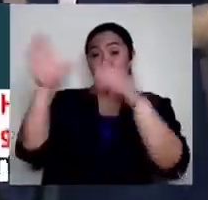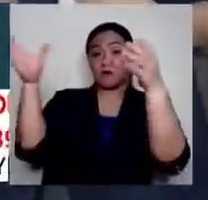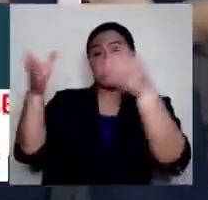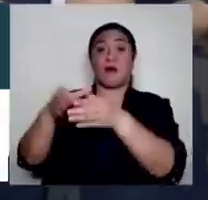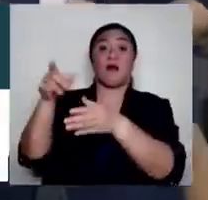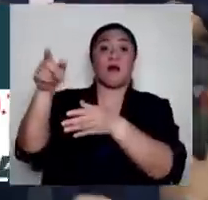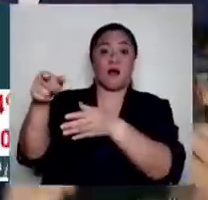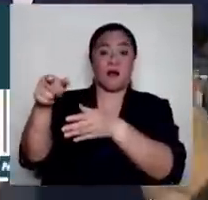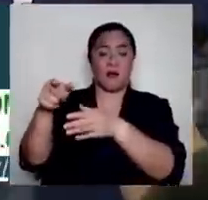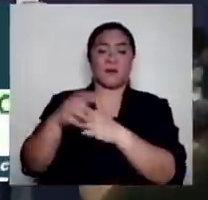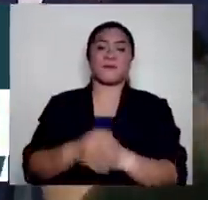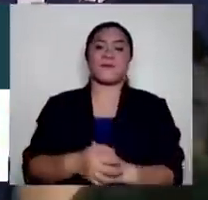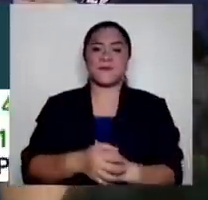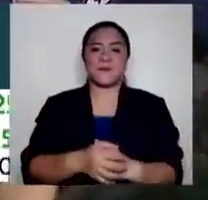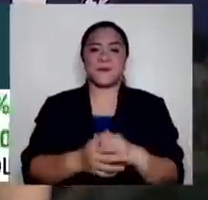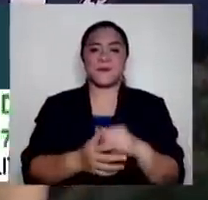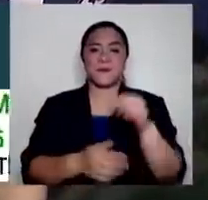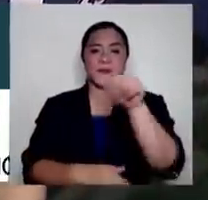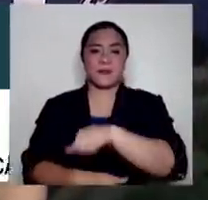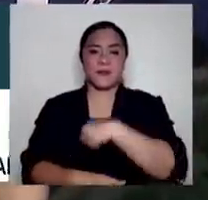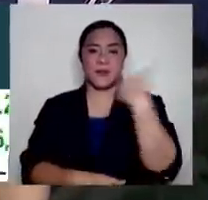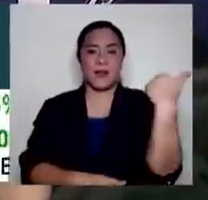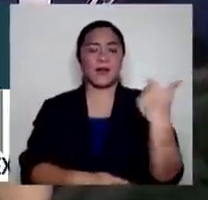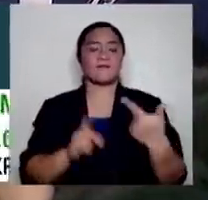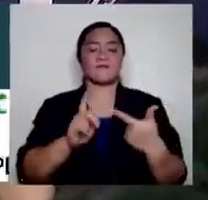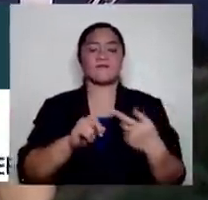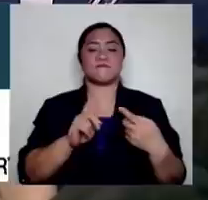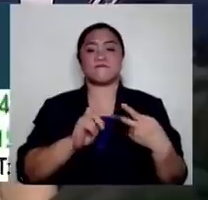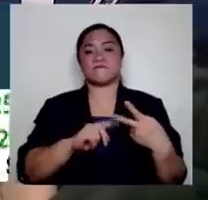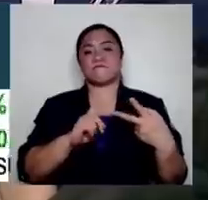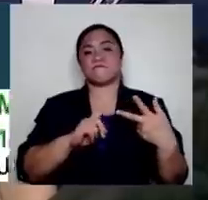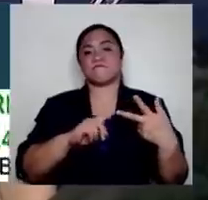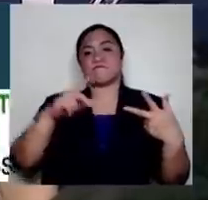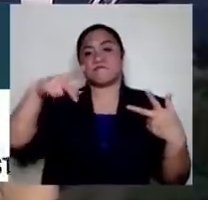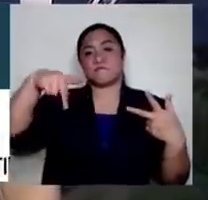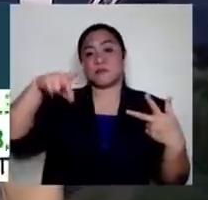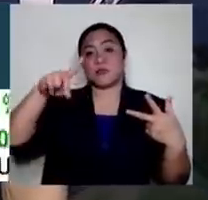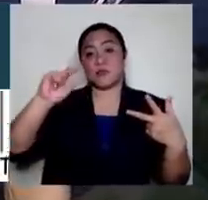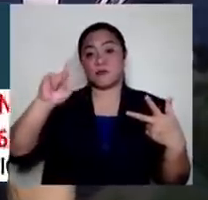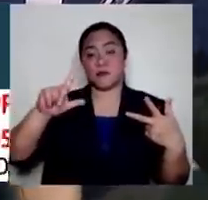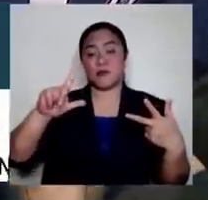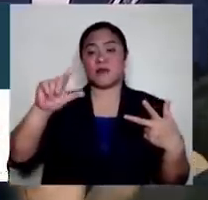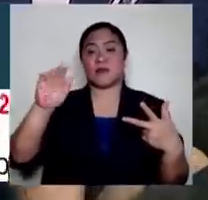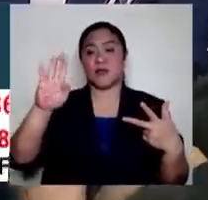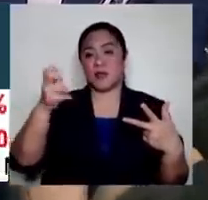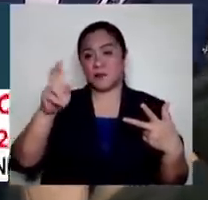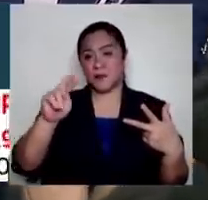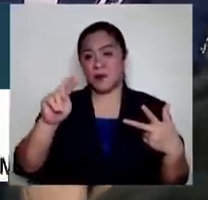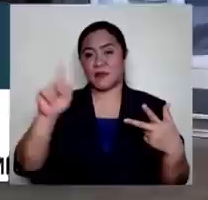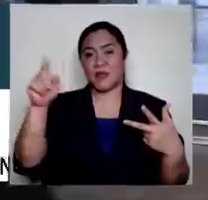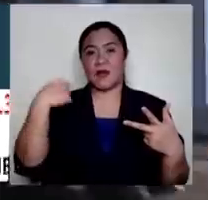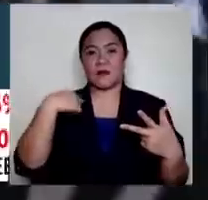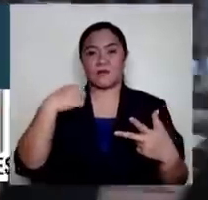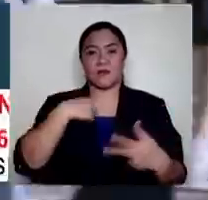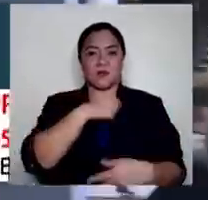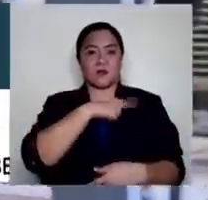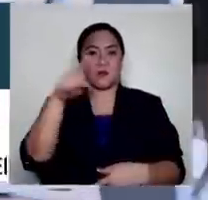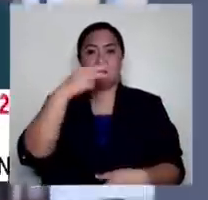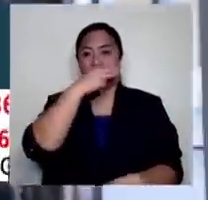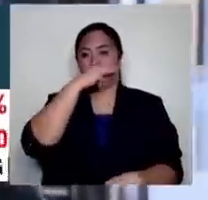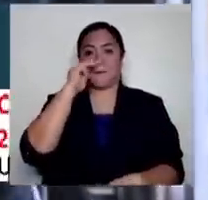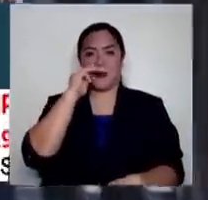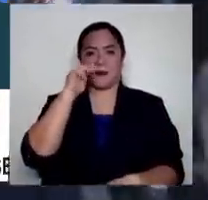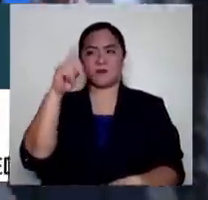Visayas, and then PDP Laban is already identified with Senator Manny Pacquiao, so you